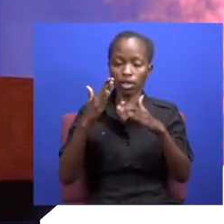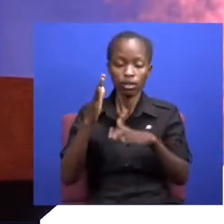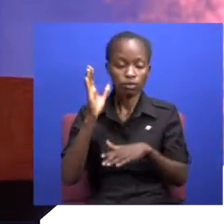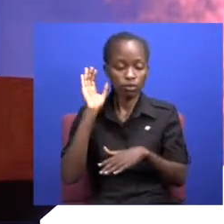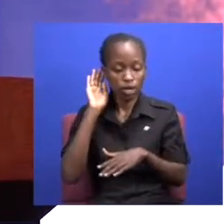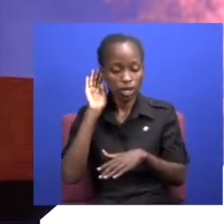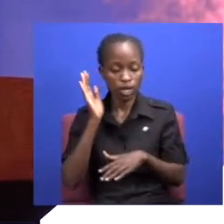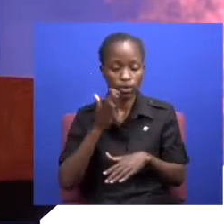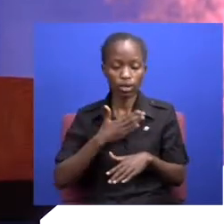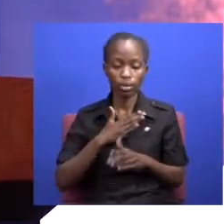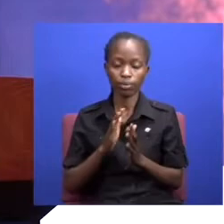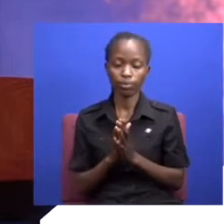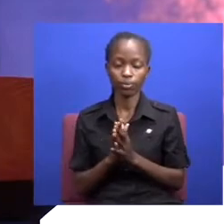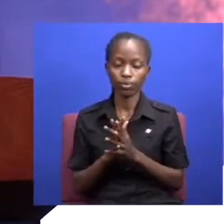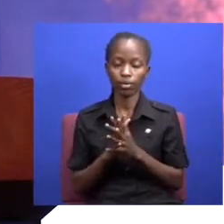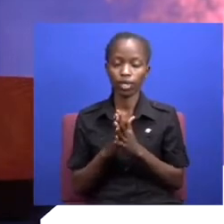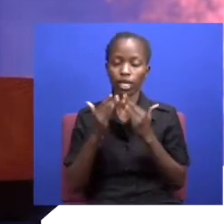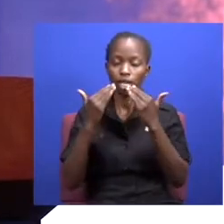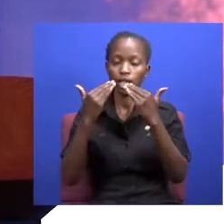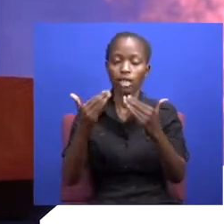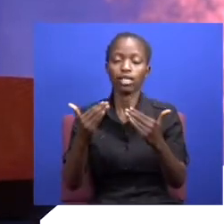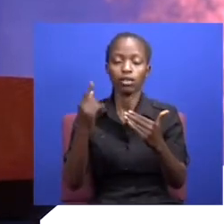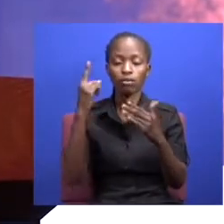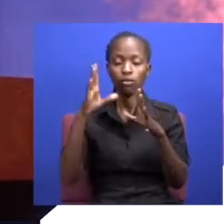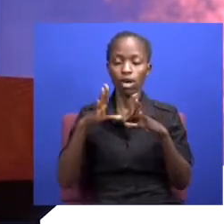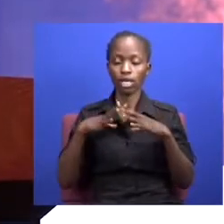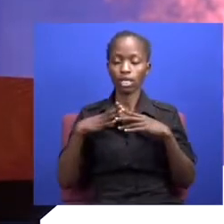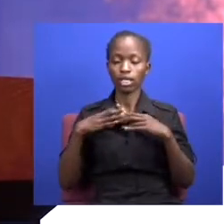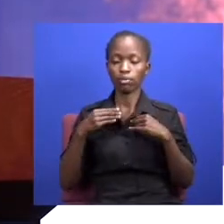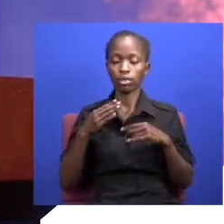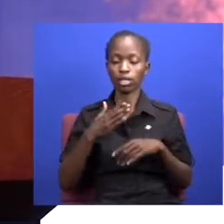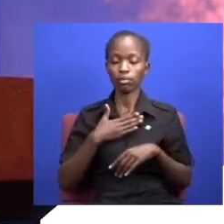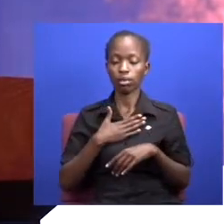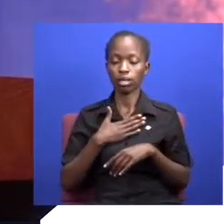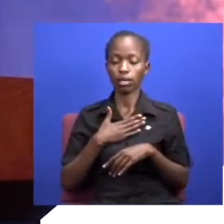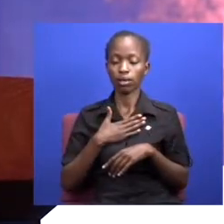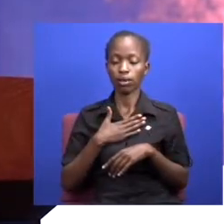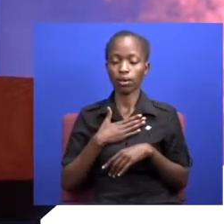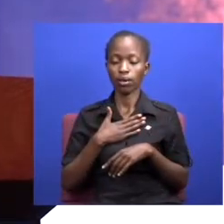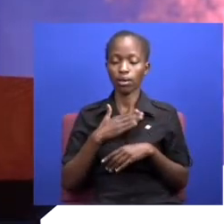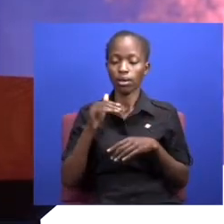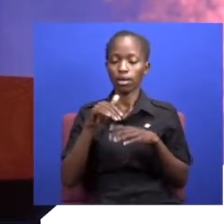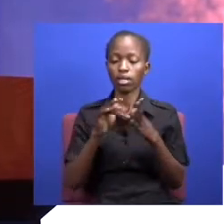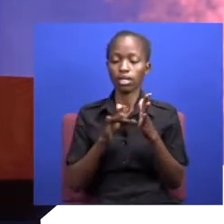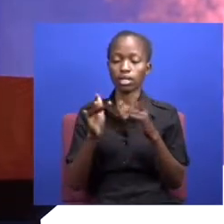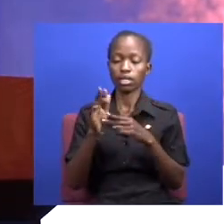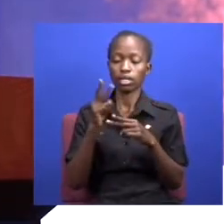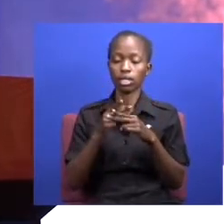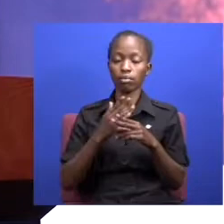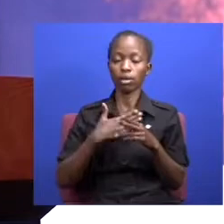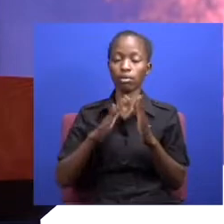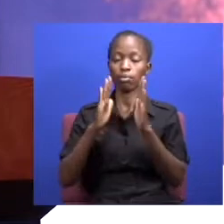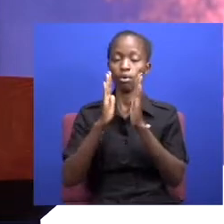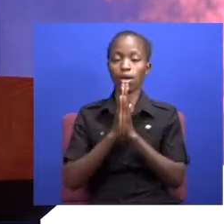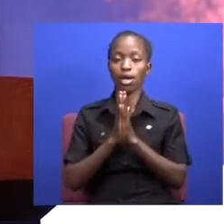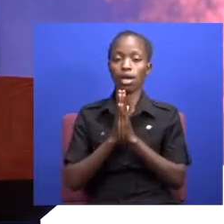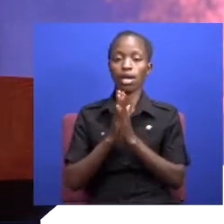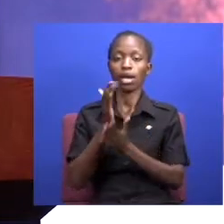Thank you for hearing me. Thank you for accepting me. In Jesus' name I